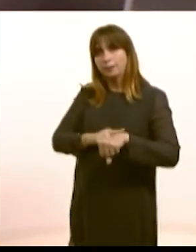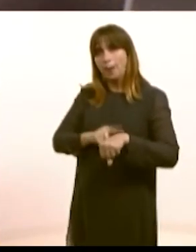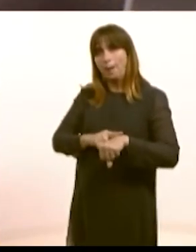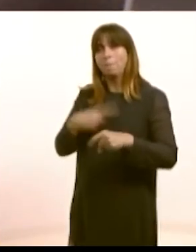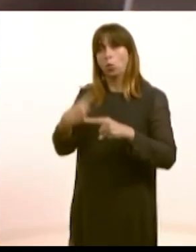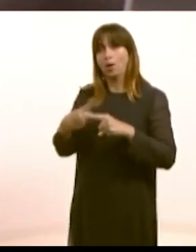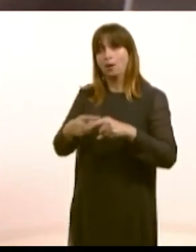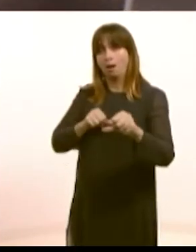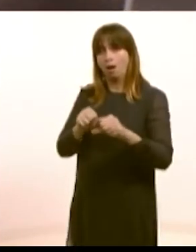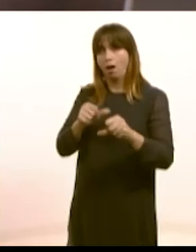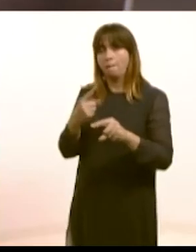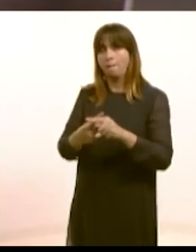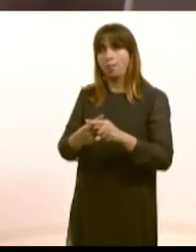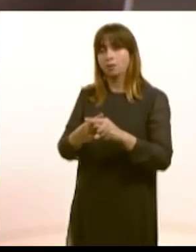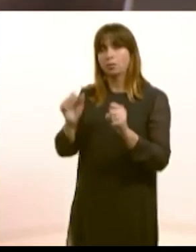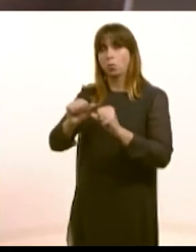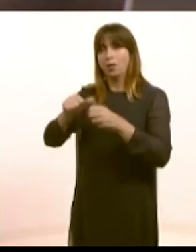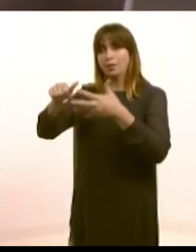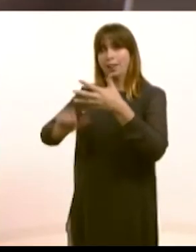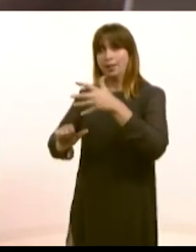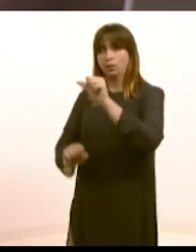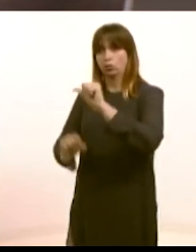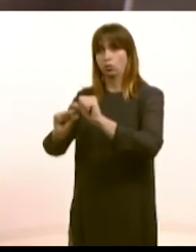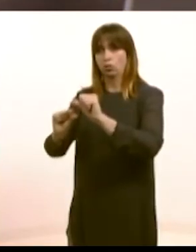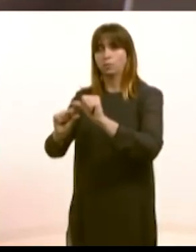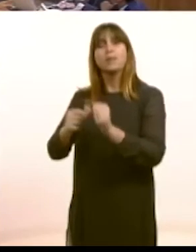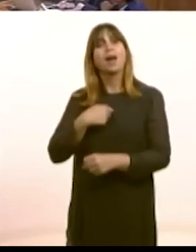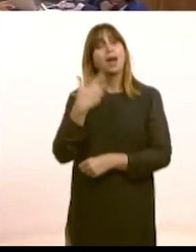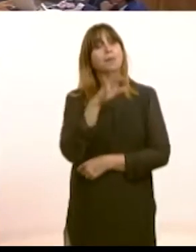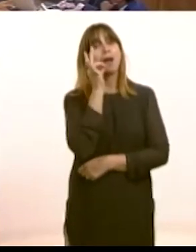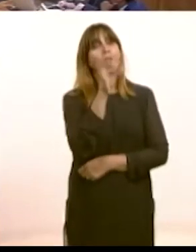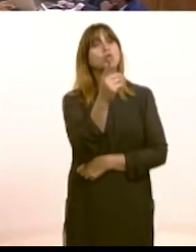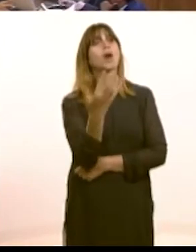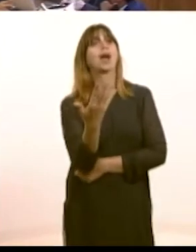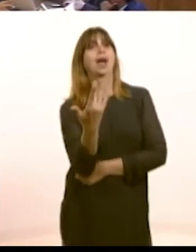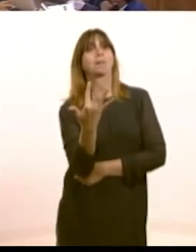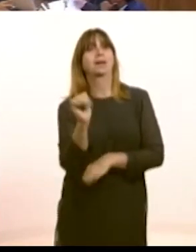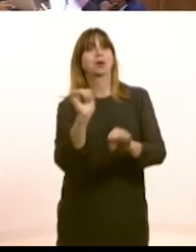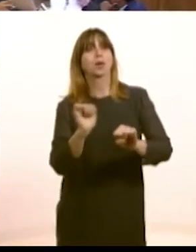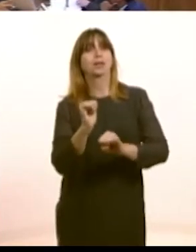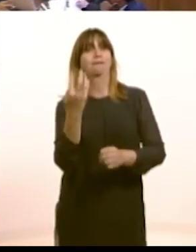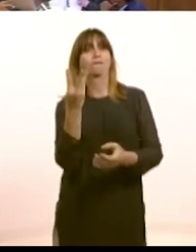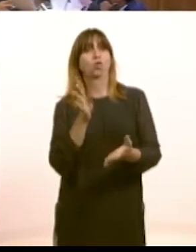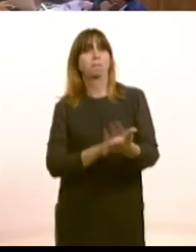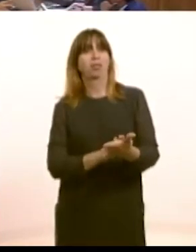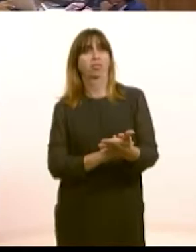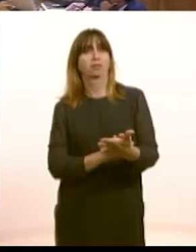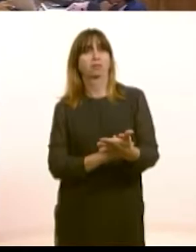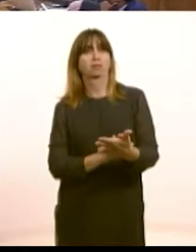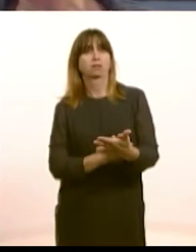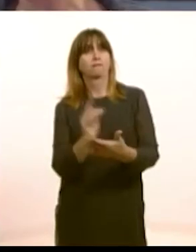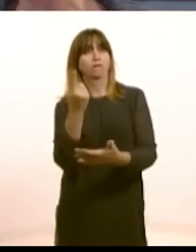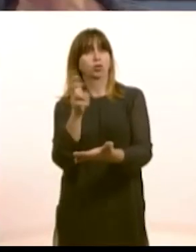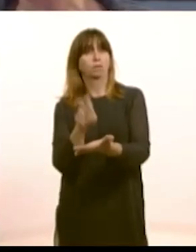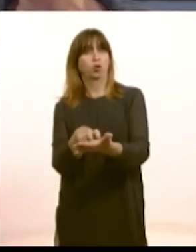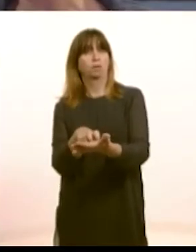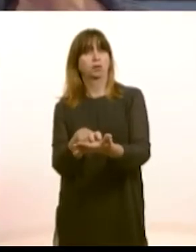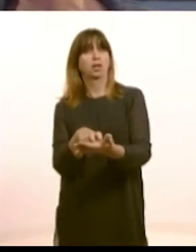down. Well, First Minister, I asked you for a figure, and the exact number that you were looking for is